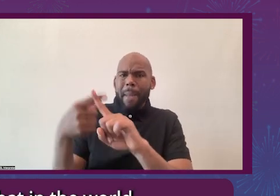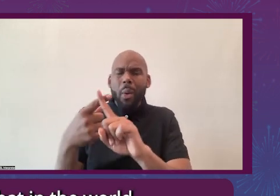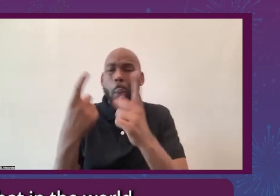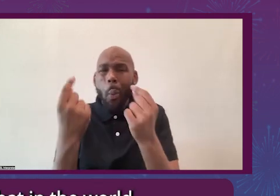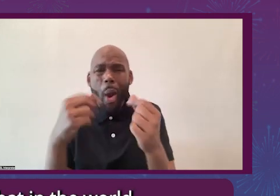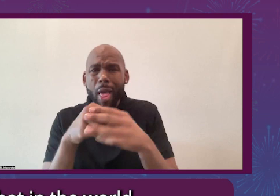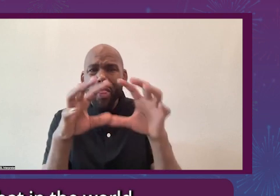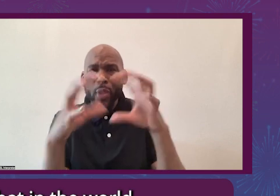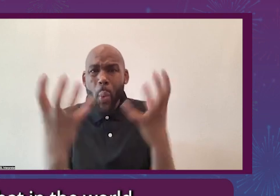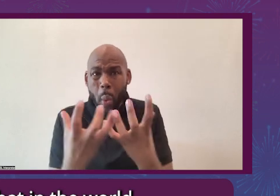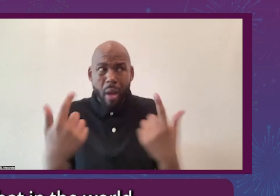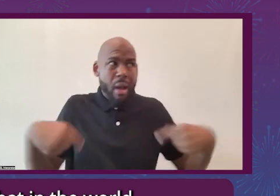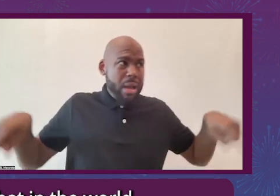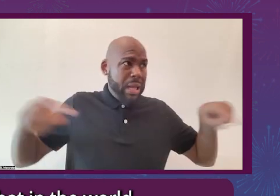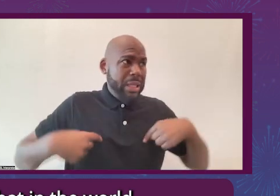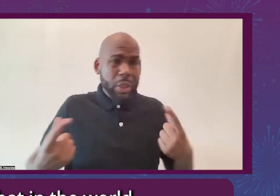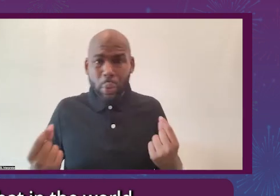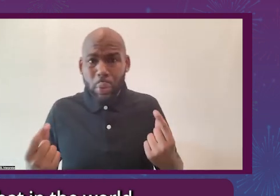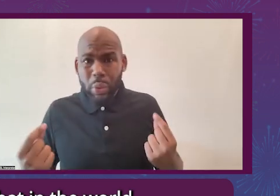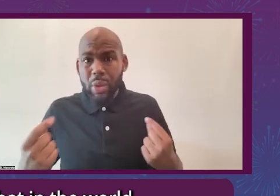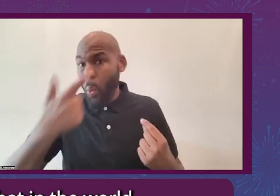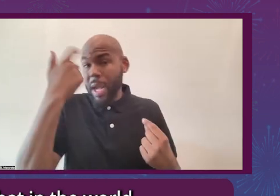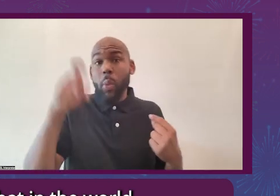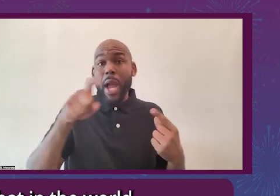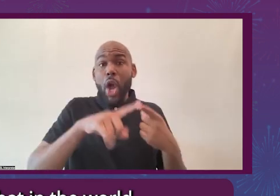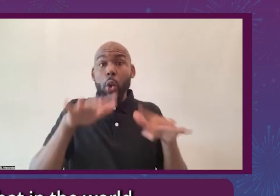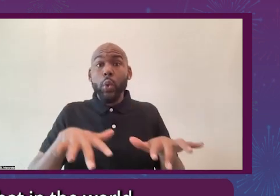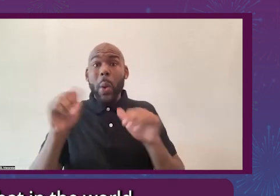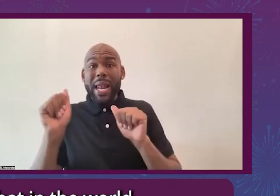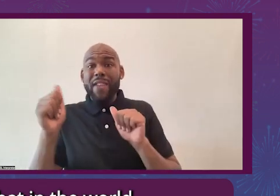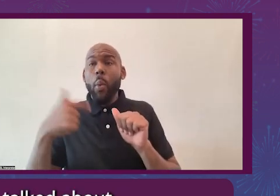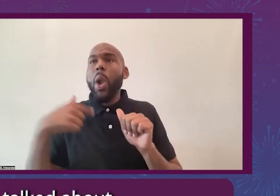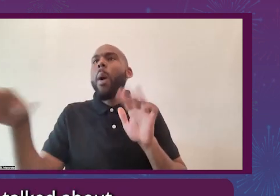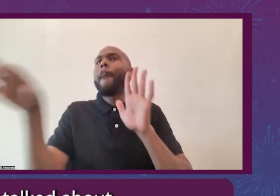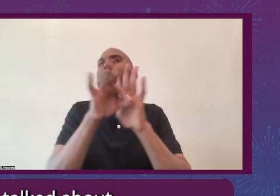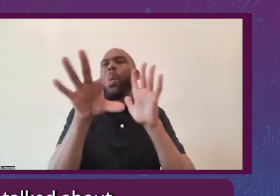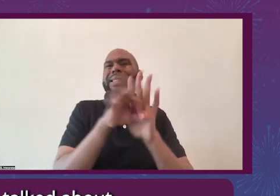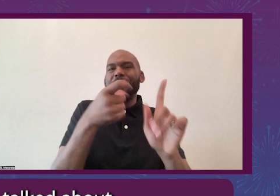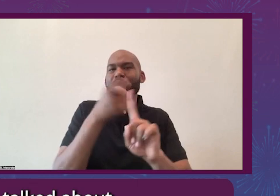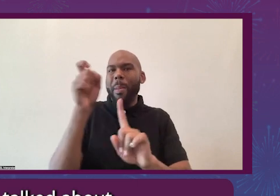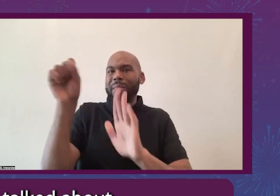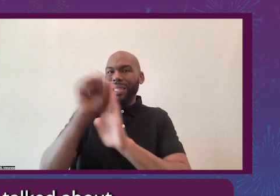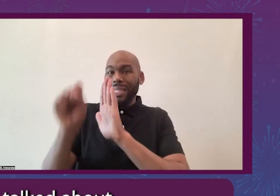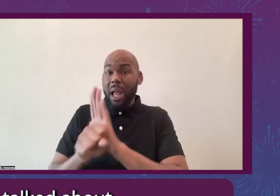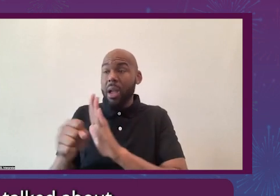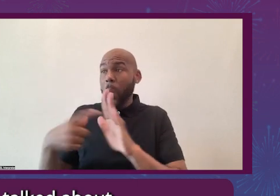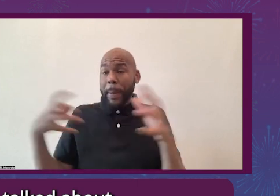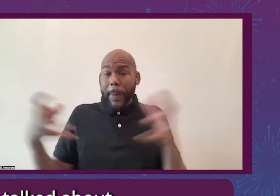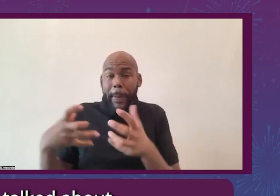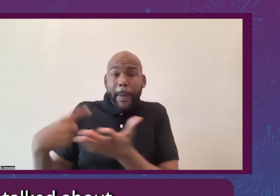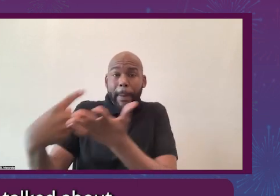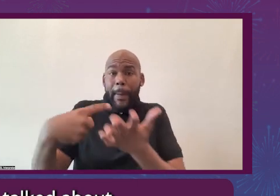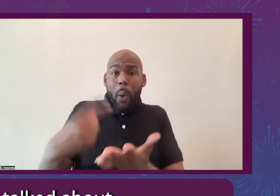Ed about what in the world all of us were going to do, because we had to leave. We were all appointees of the state.